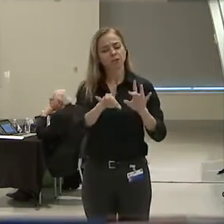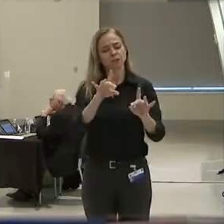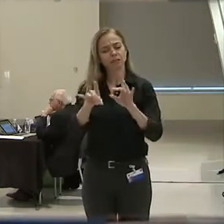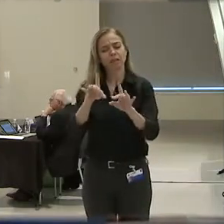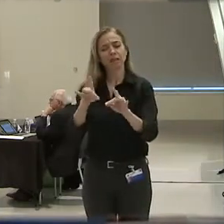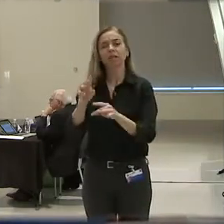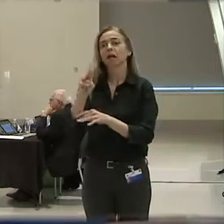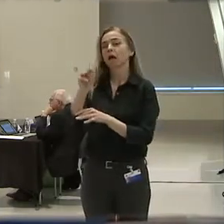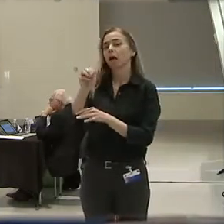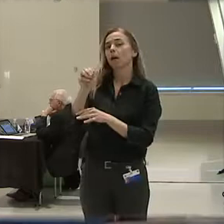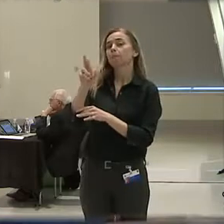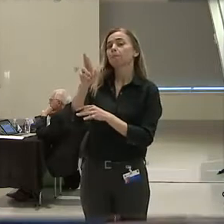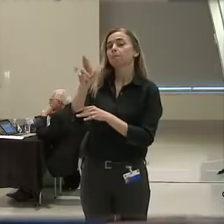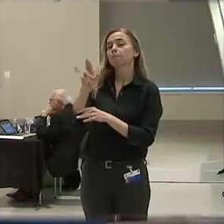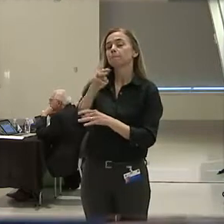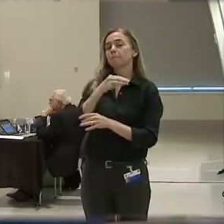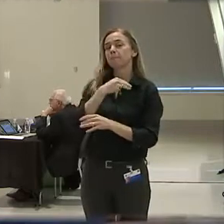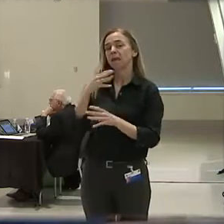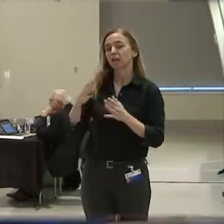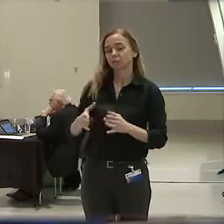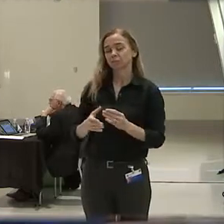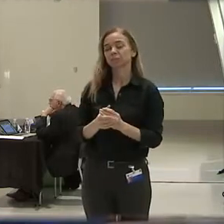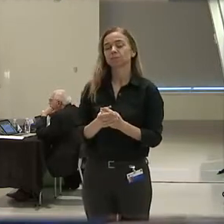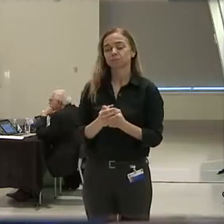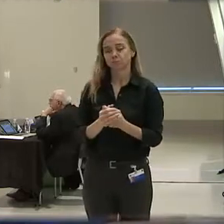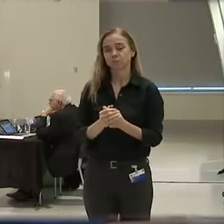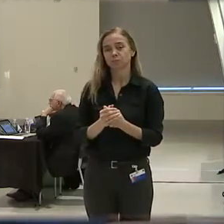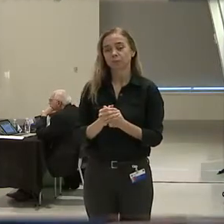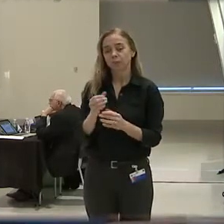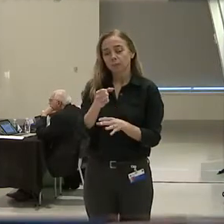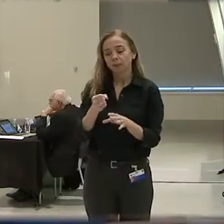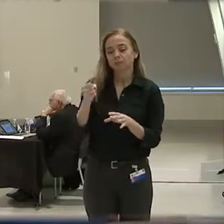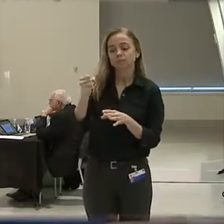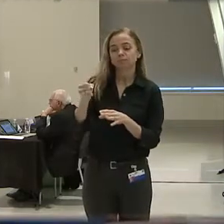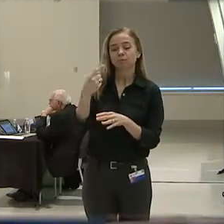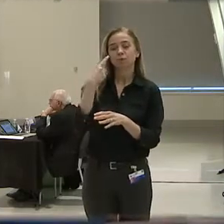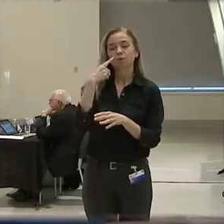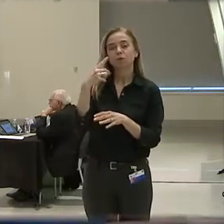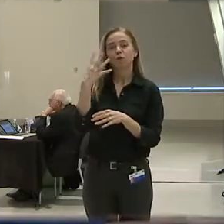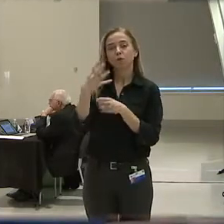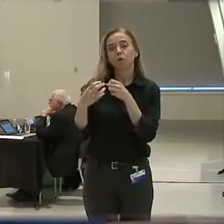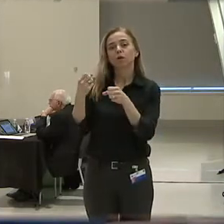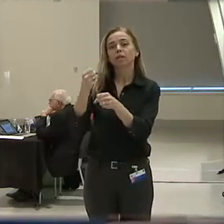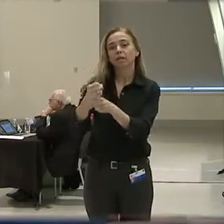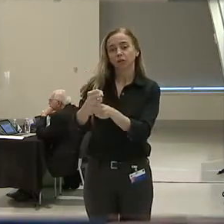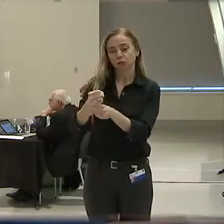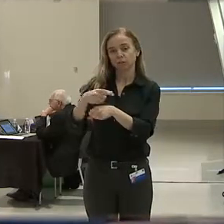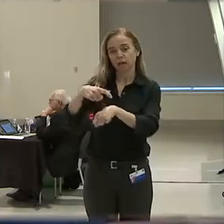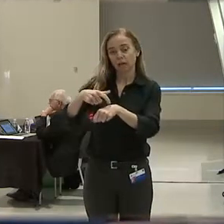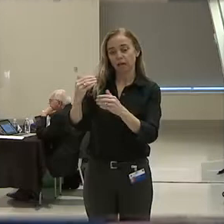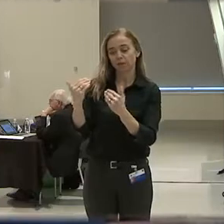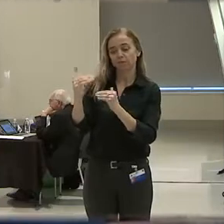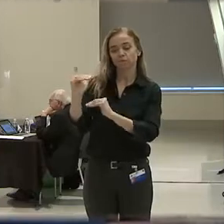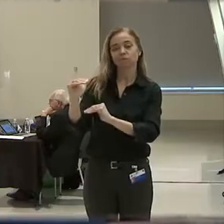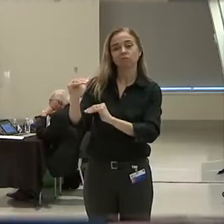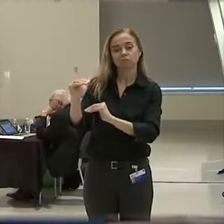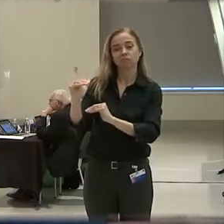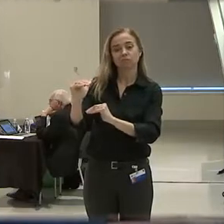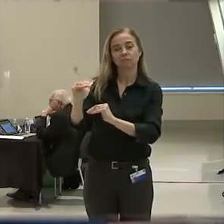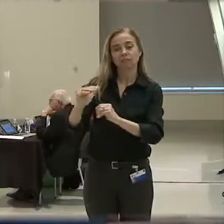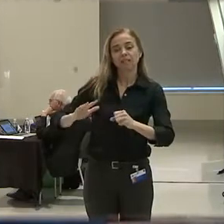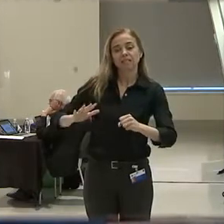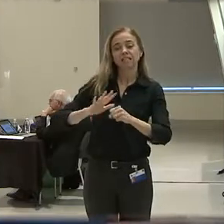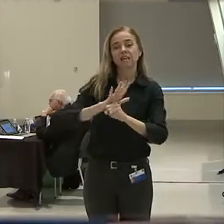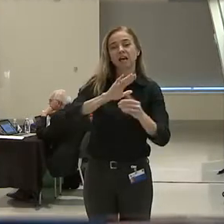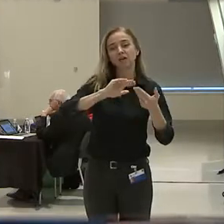them. A mayor selects them. They are appointed for 4-year terms. It is the entire city of Los